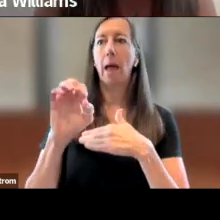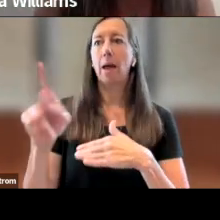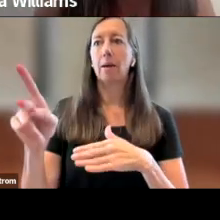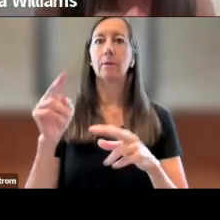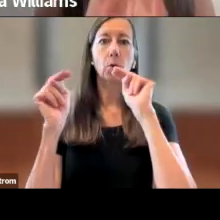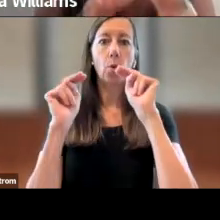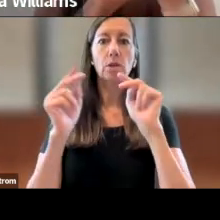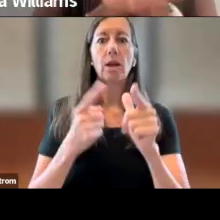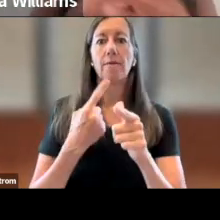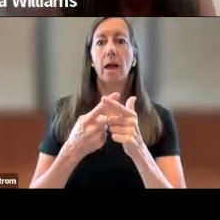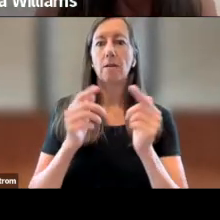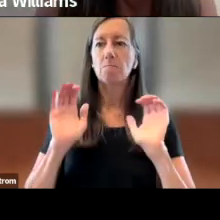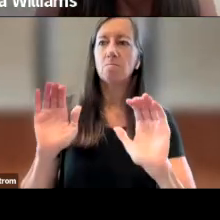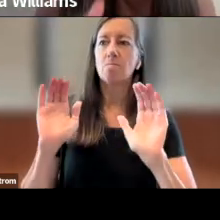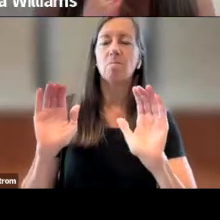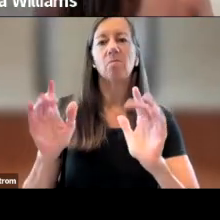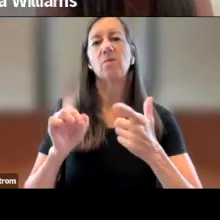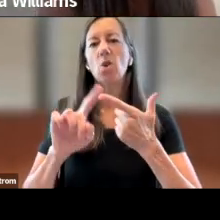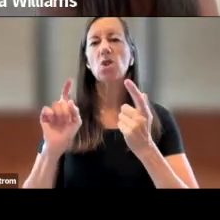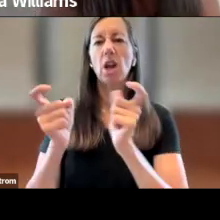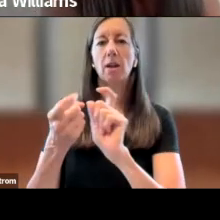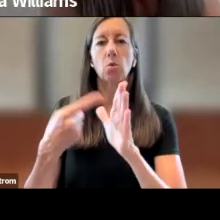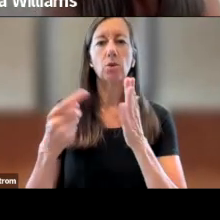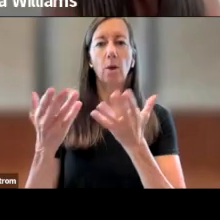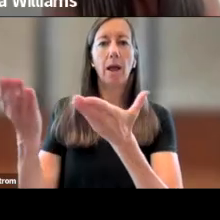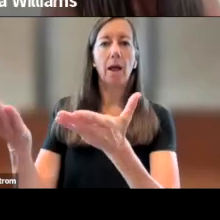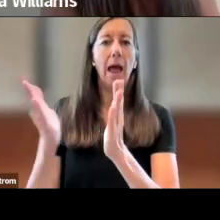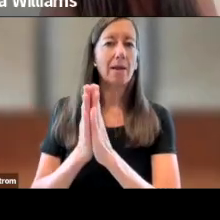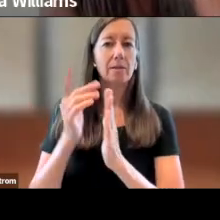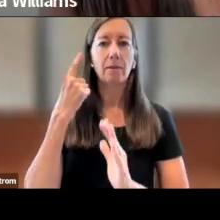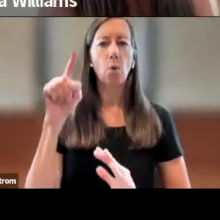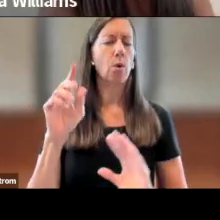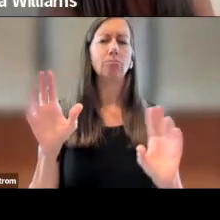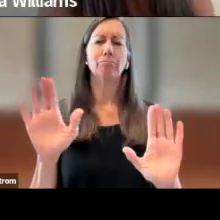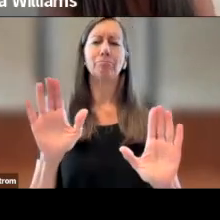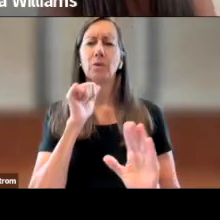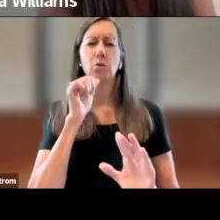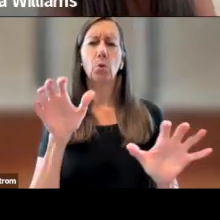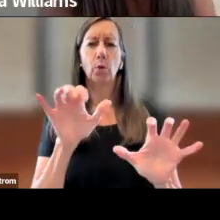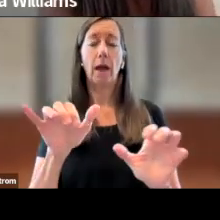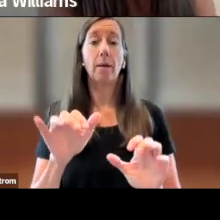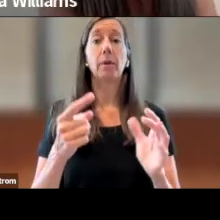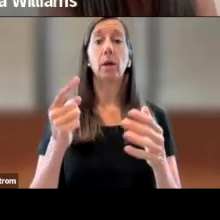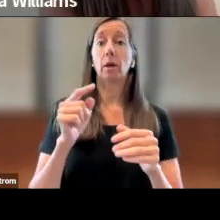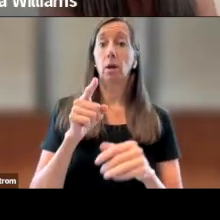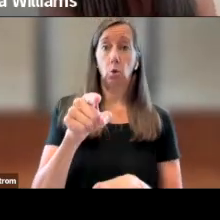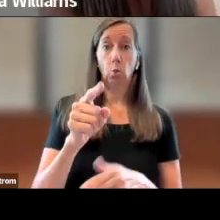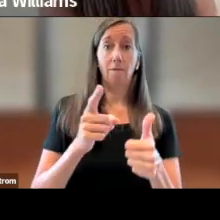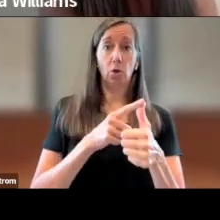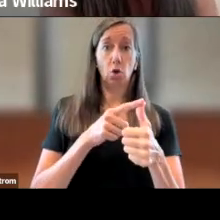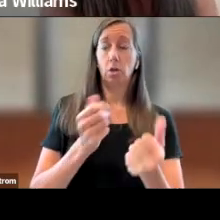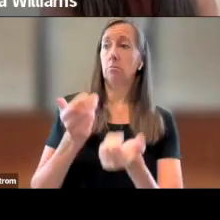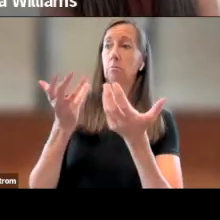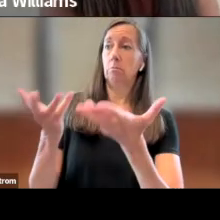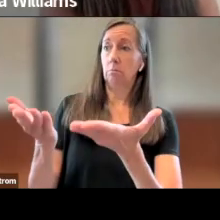or change what you're asking for. Don't do any of that. Once you put it out there, they need to understand that you are firm in